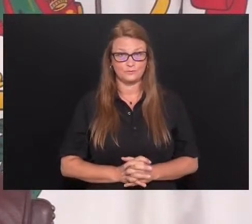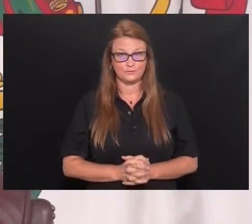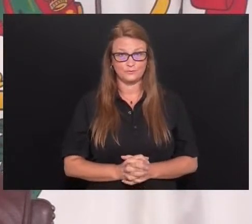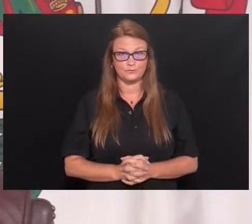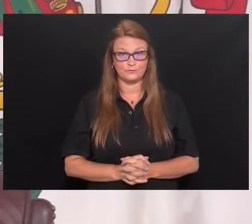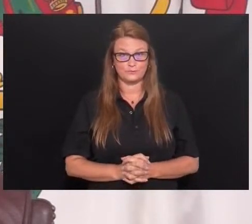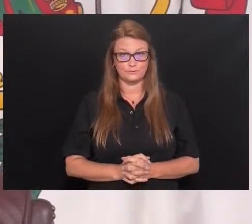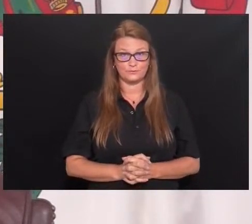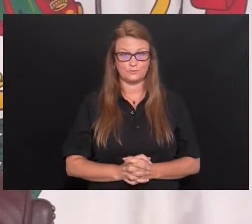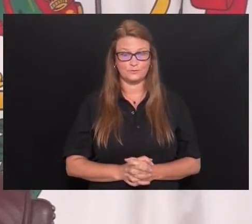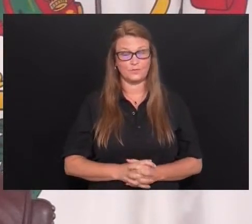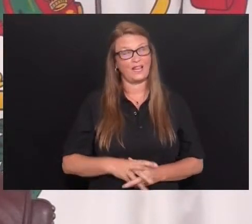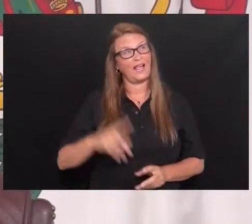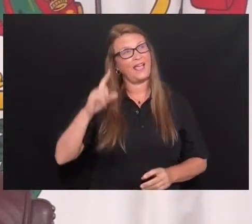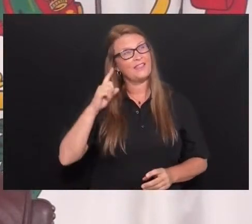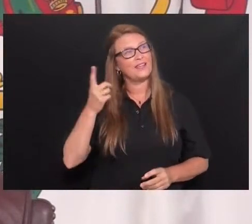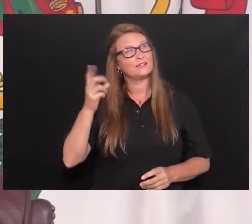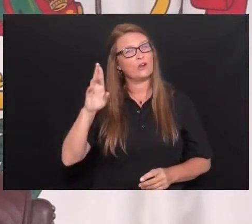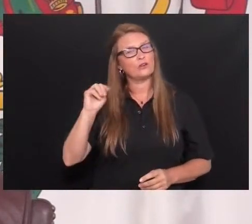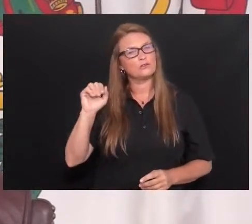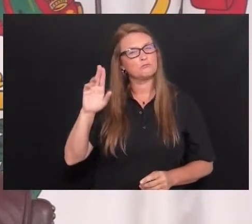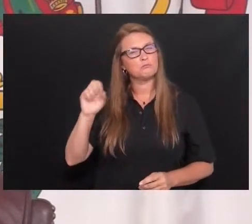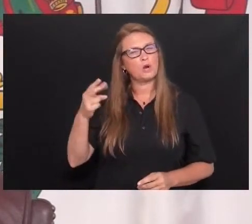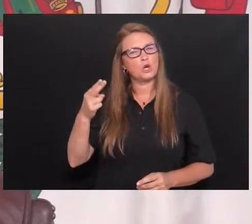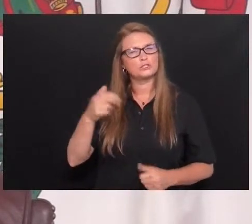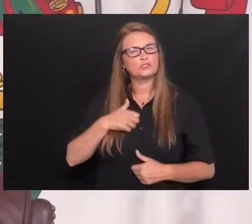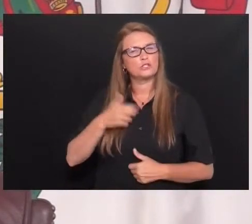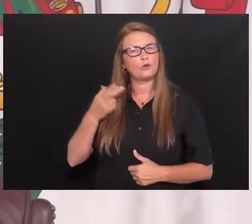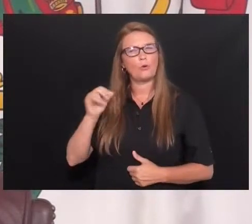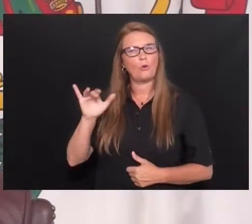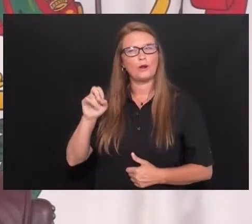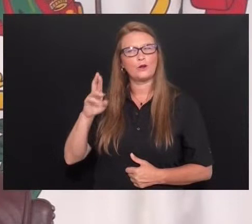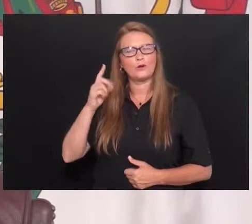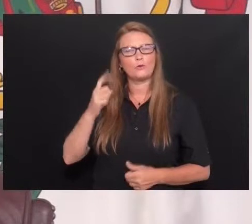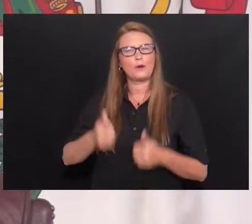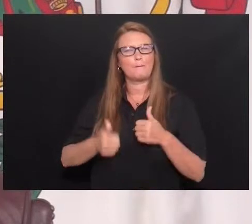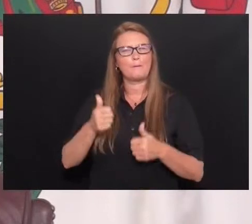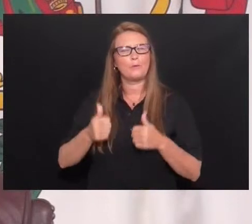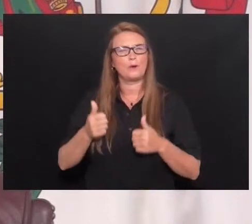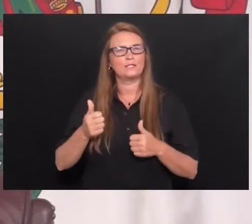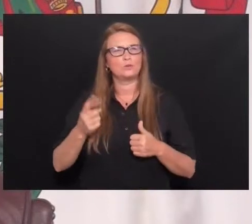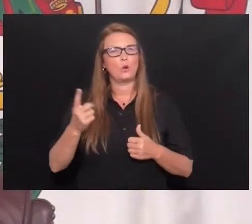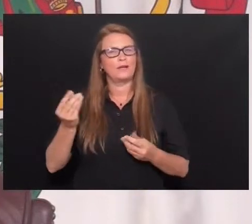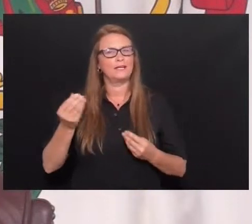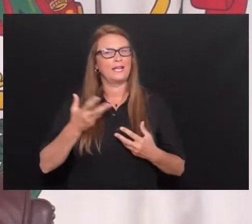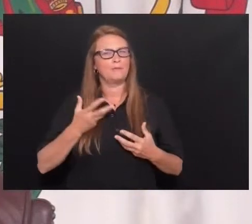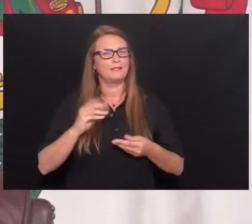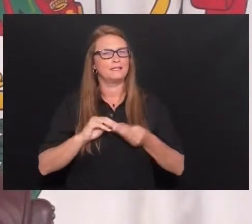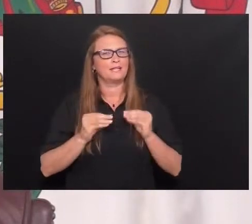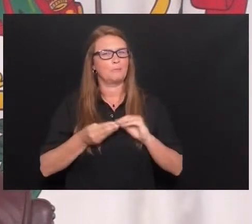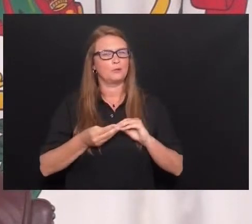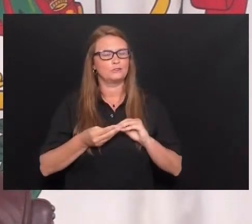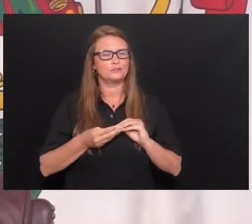I think Dr. Marsh or General Hoyer, I can't say who updated these numbers.